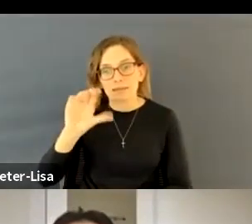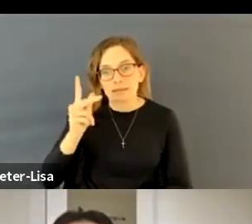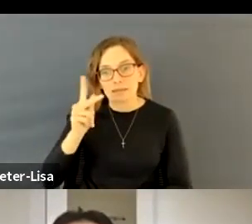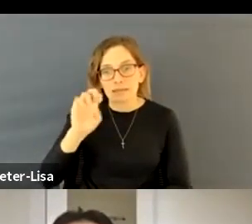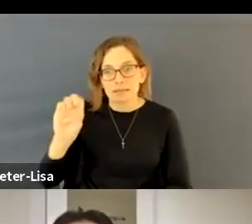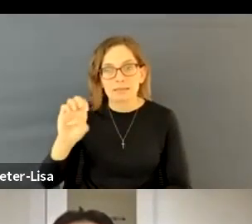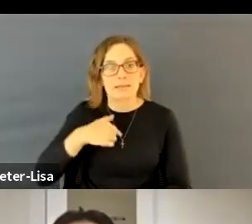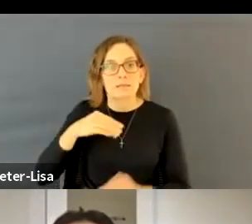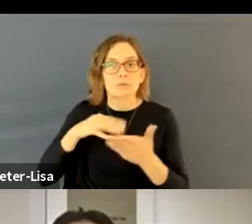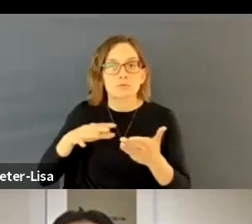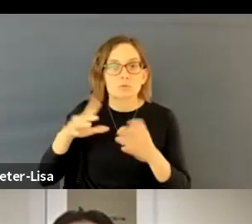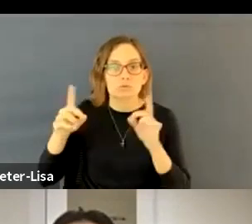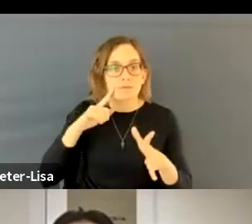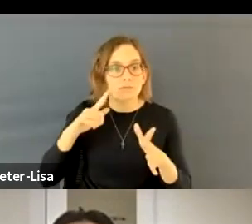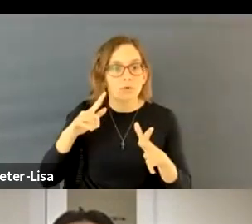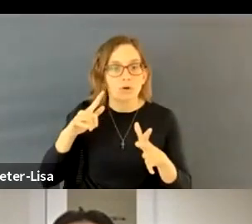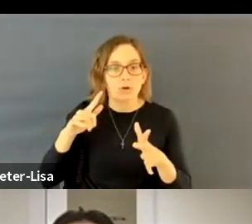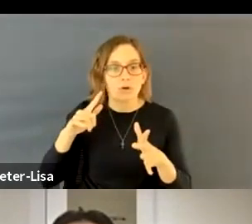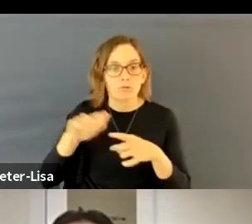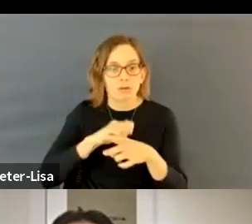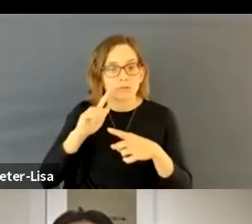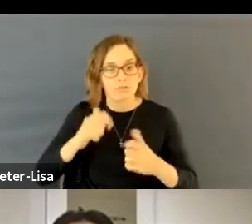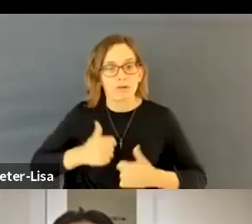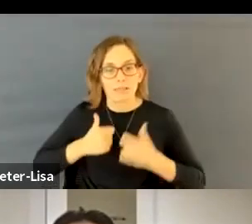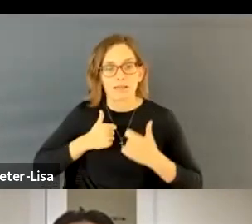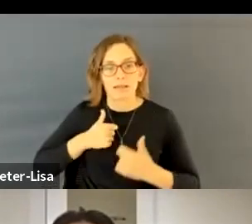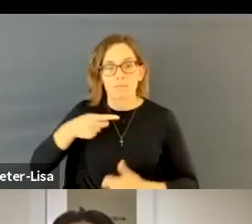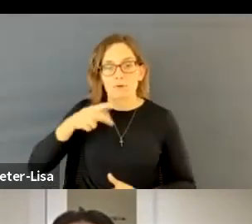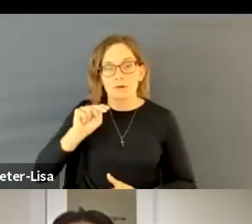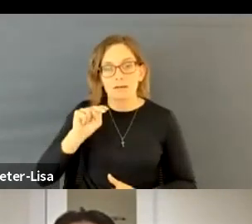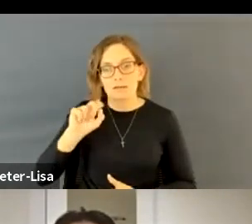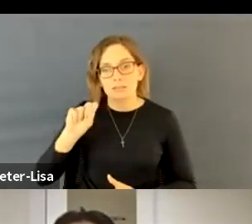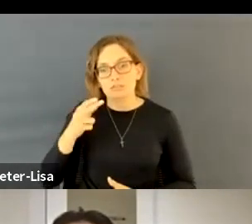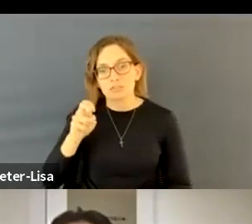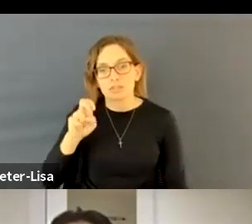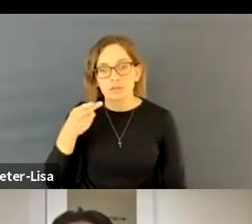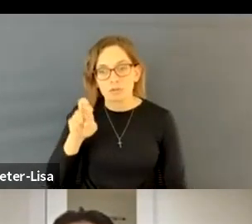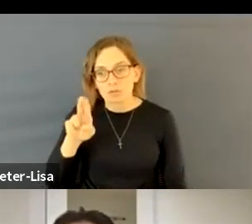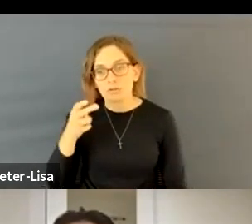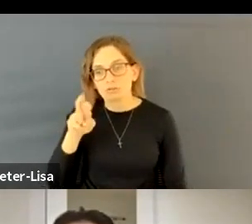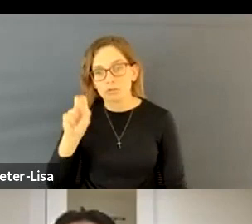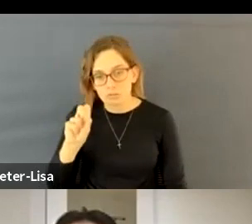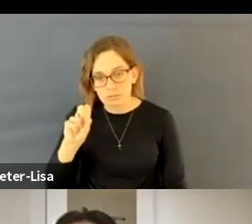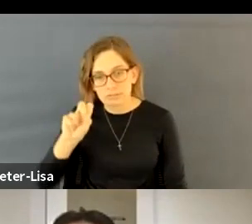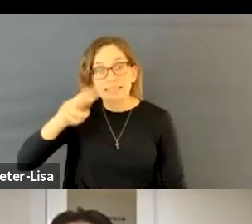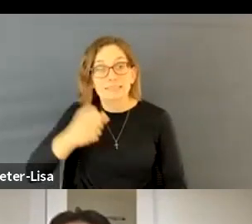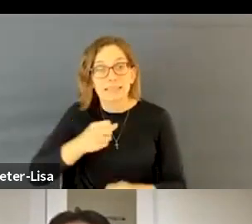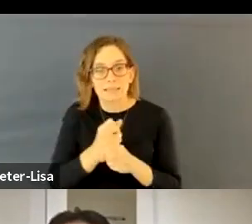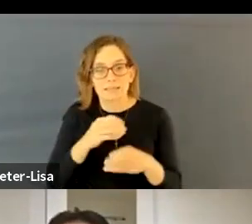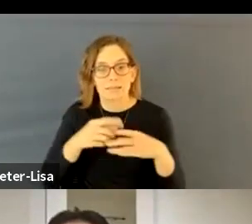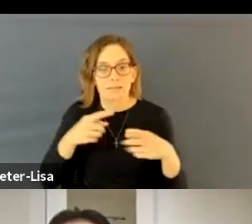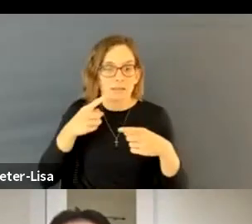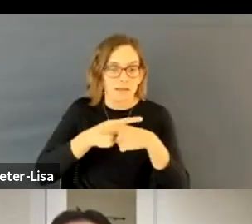for Rehearsals for Life. My pronouns are she, her, hers, and I am a second year in the Conflict